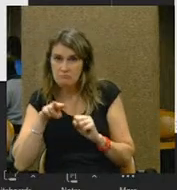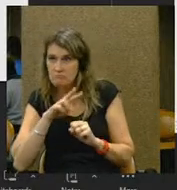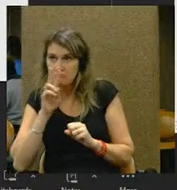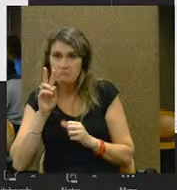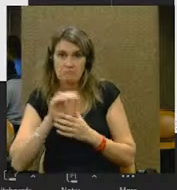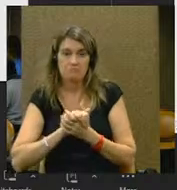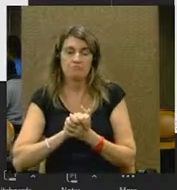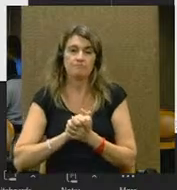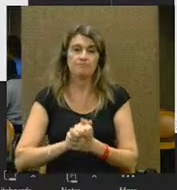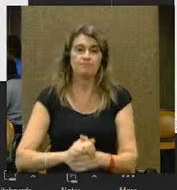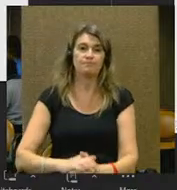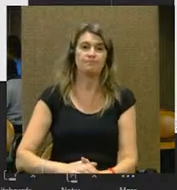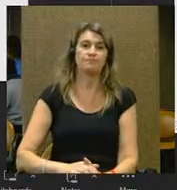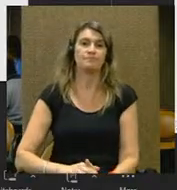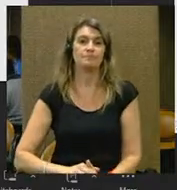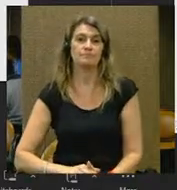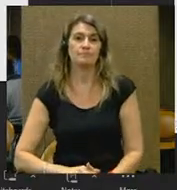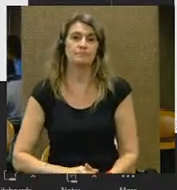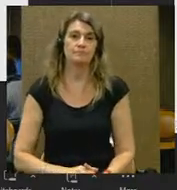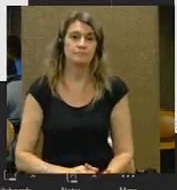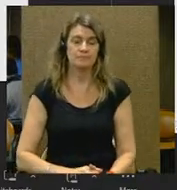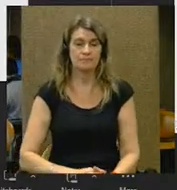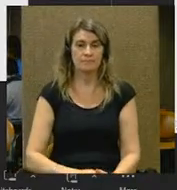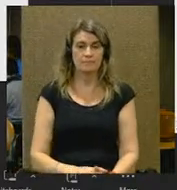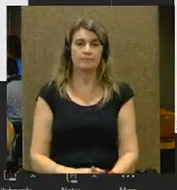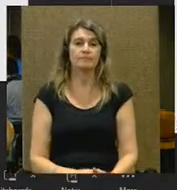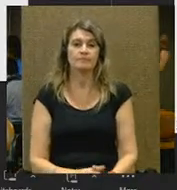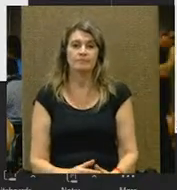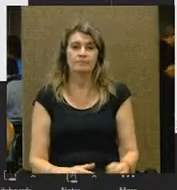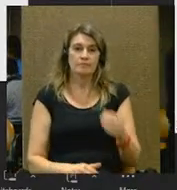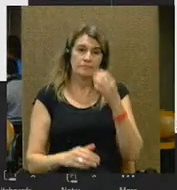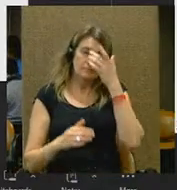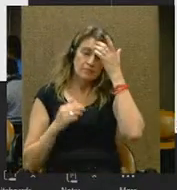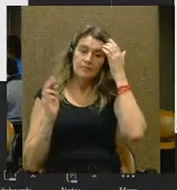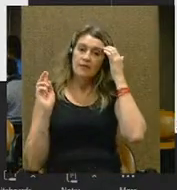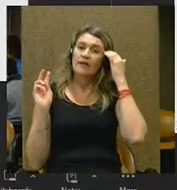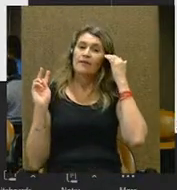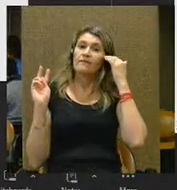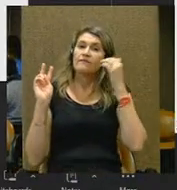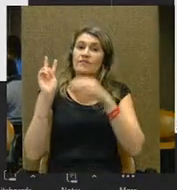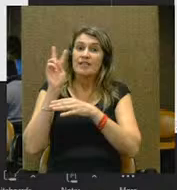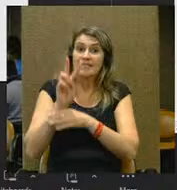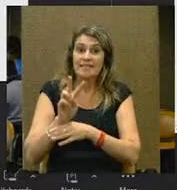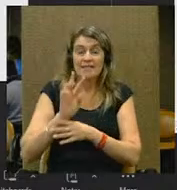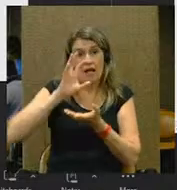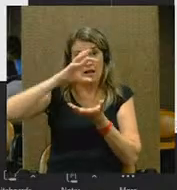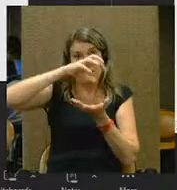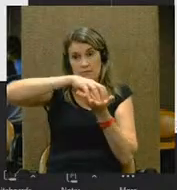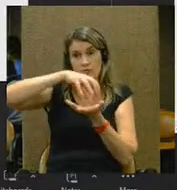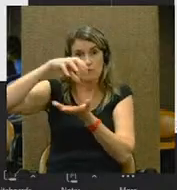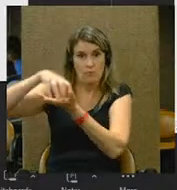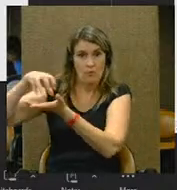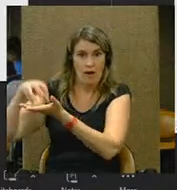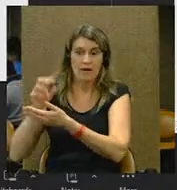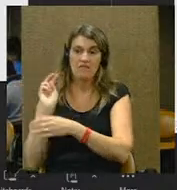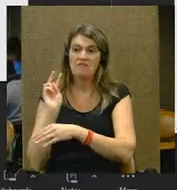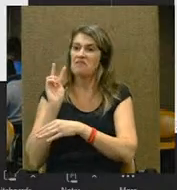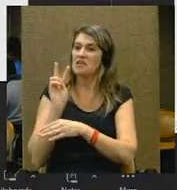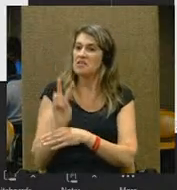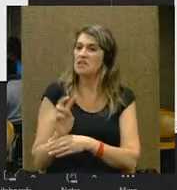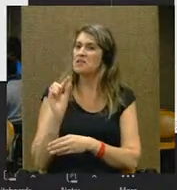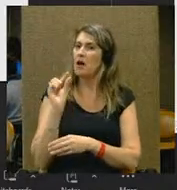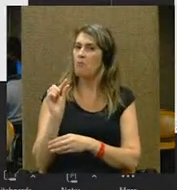The visits to these sites have been very substantial. And I show this graph to show two things. One